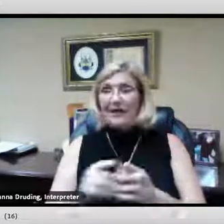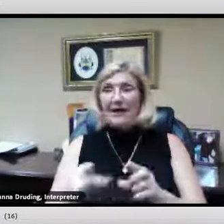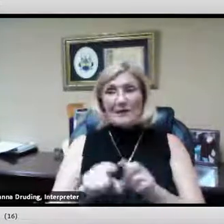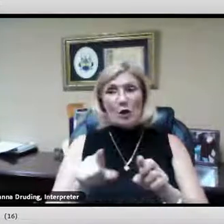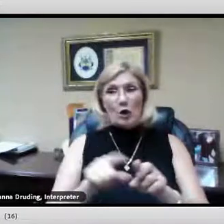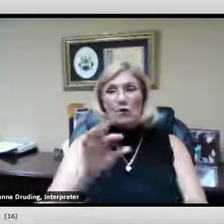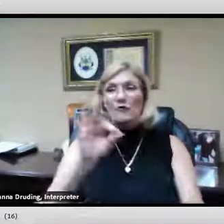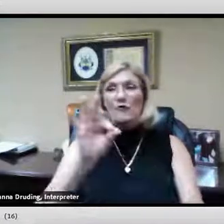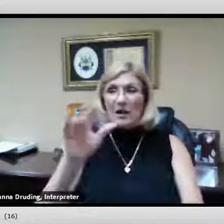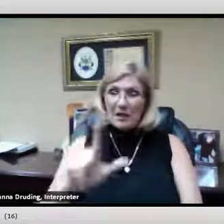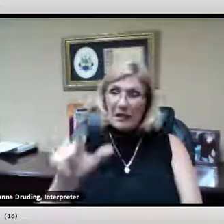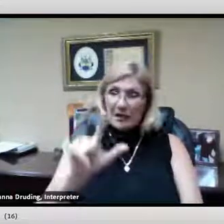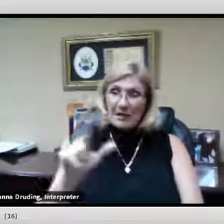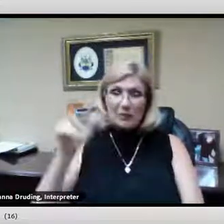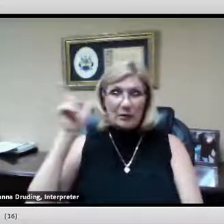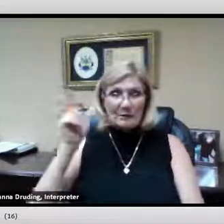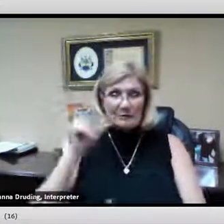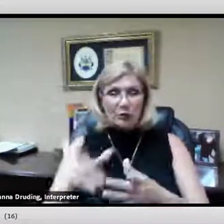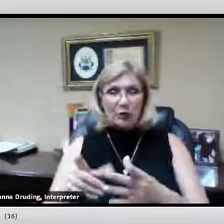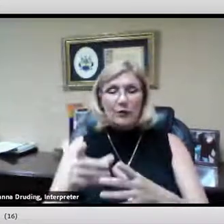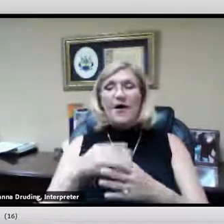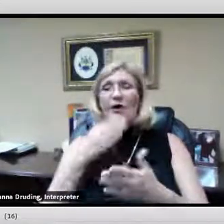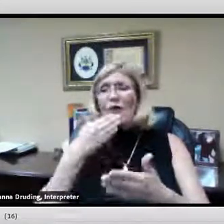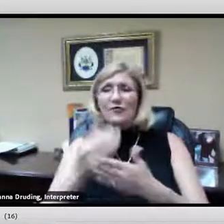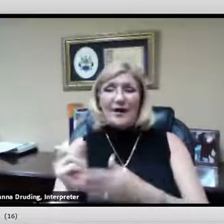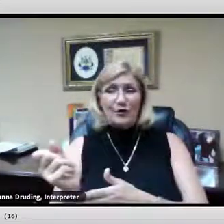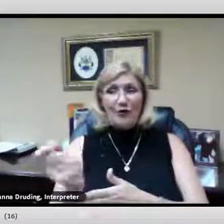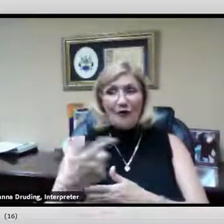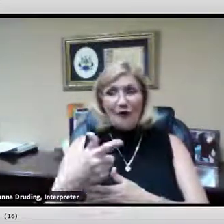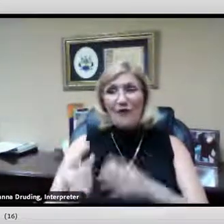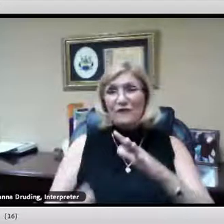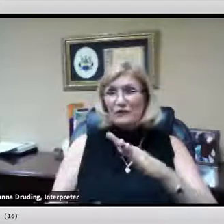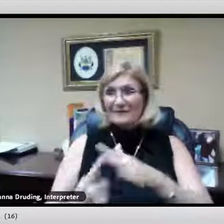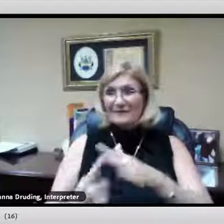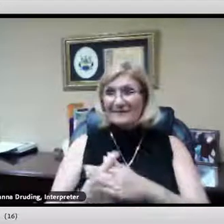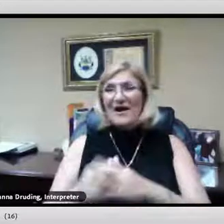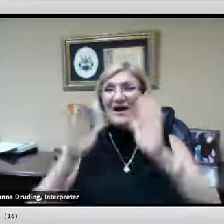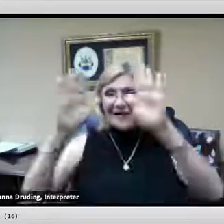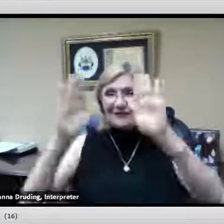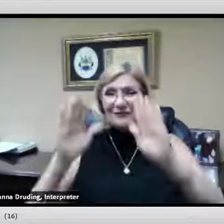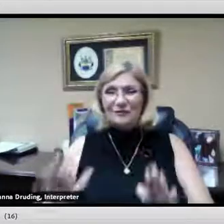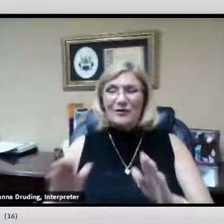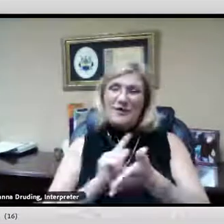Library listserv. Thank you all for attending, and have a terrific weekend or week.